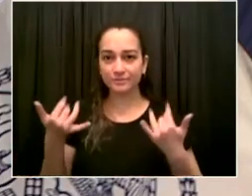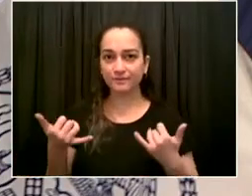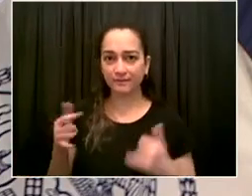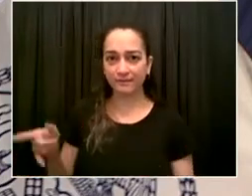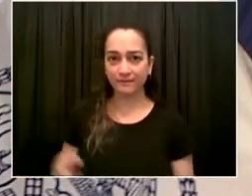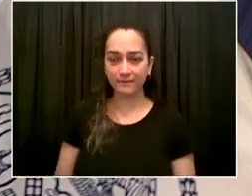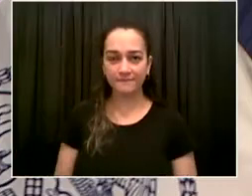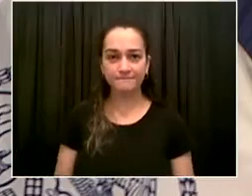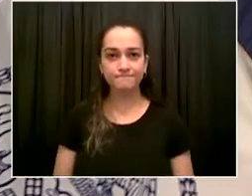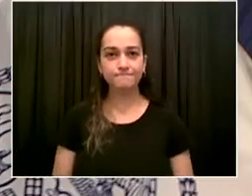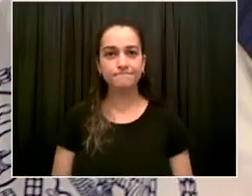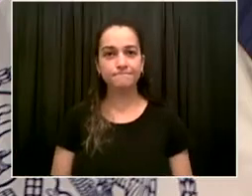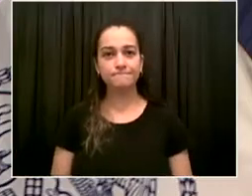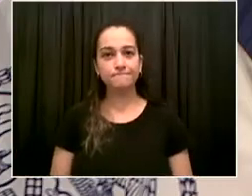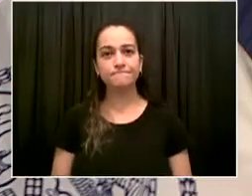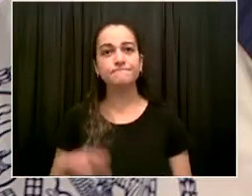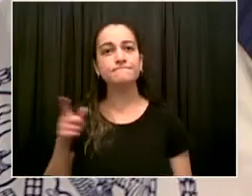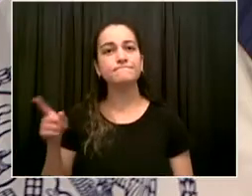advocate Jumaane Williams.